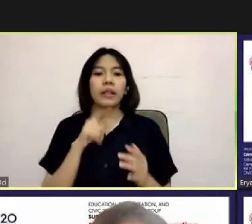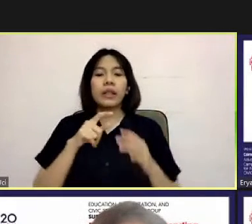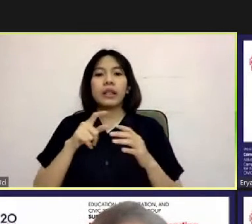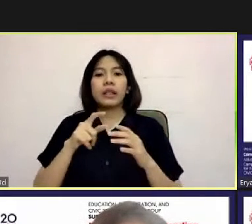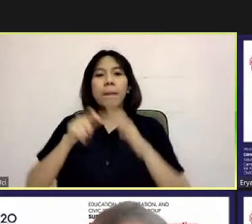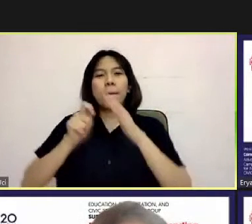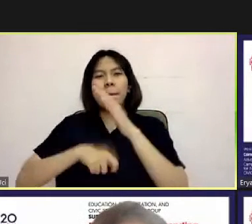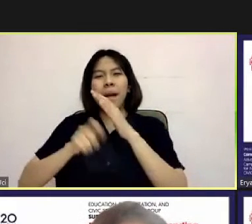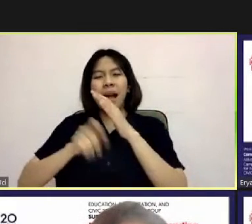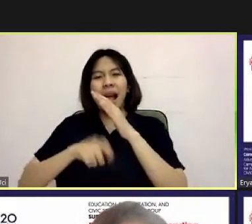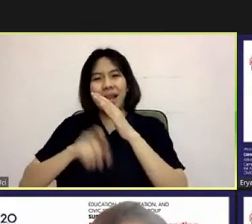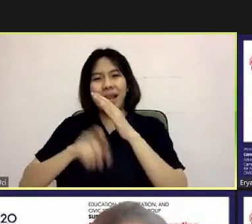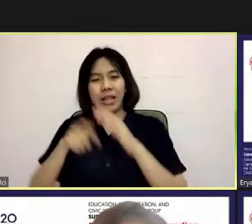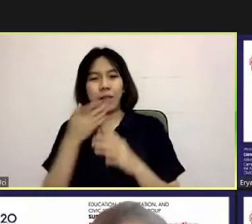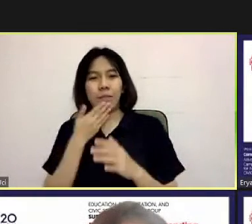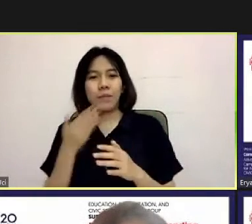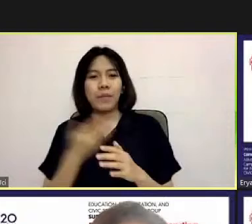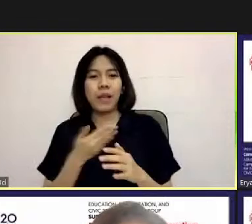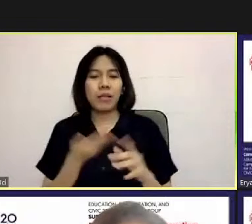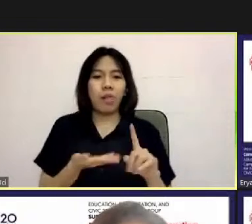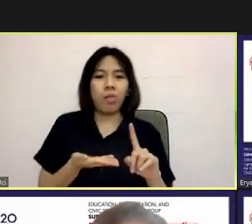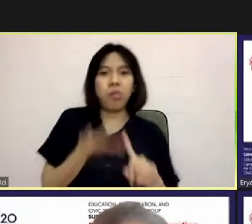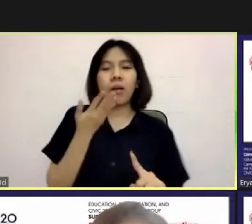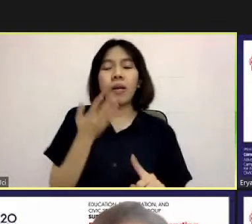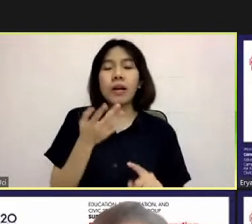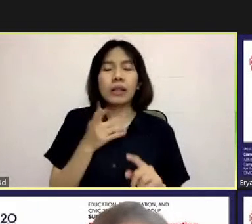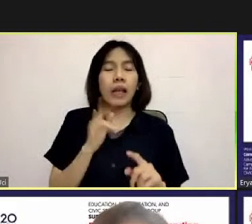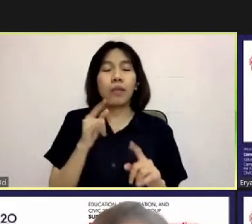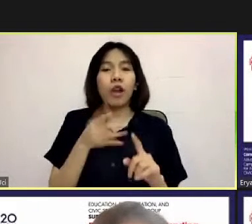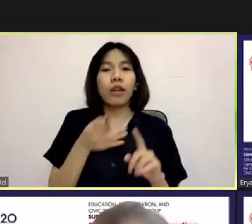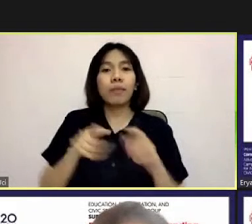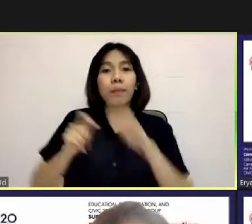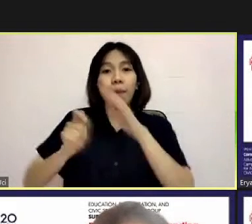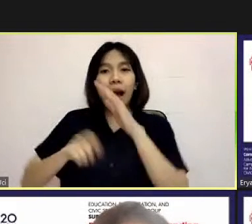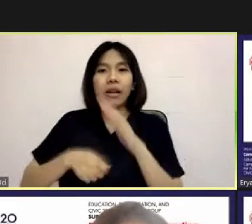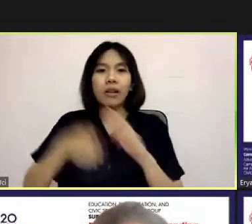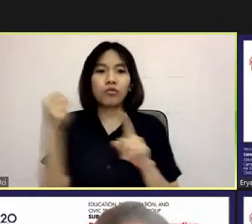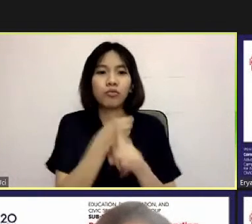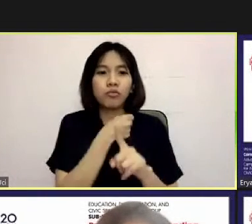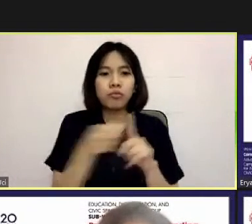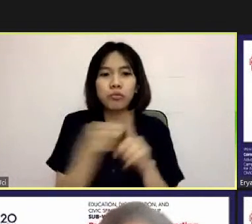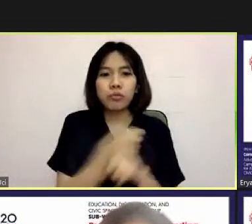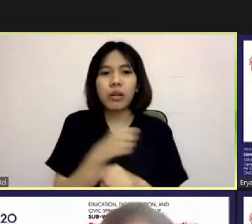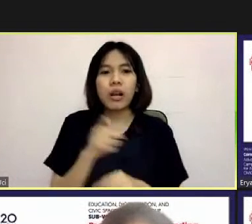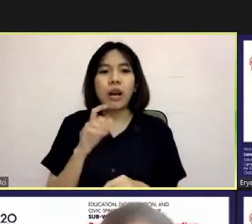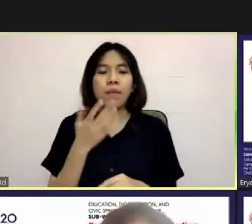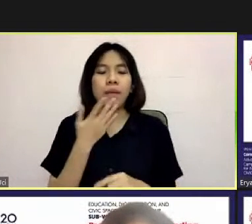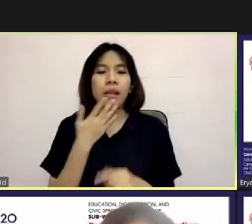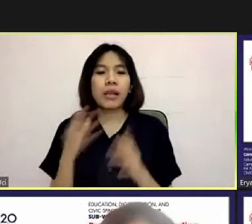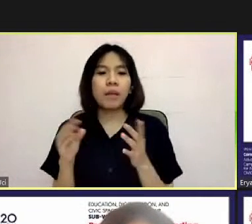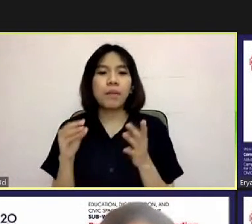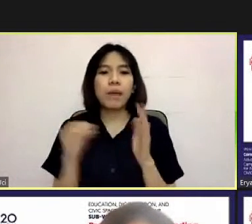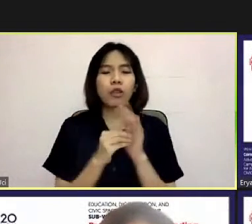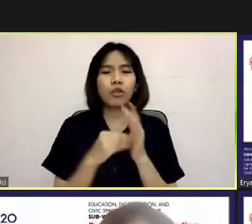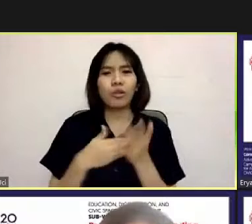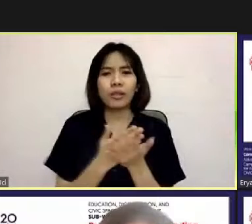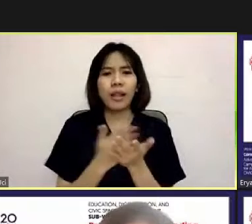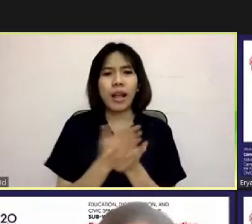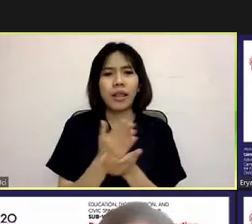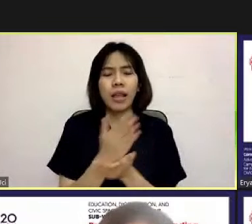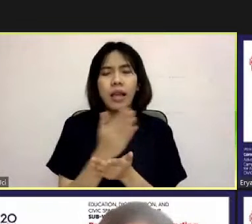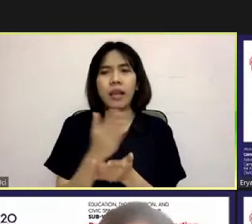space context, we can add the judicial harassment that we know now is as Slack.